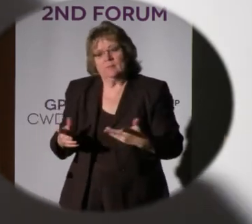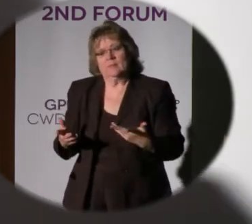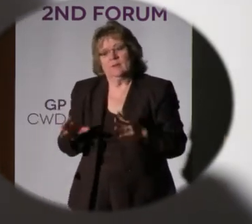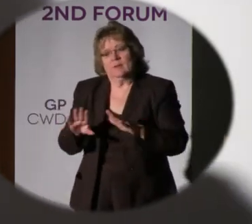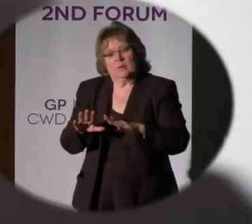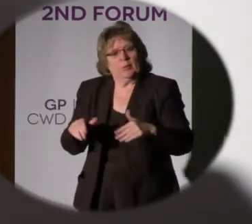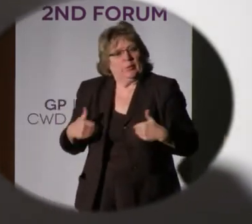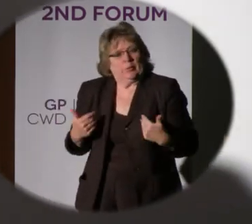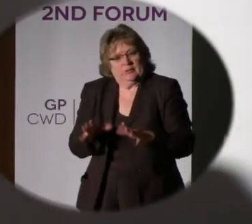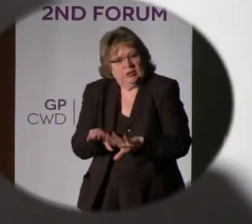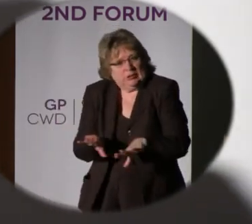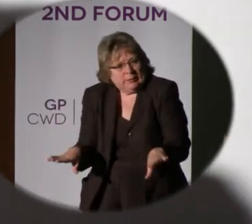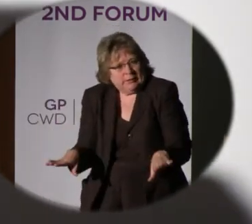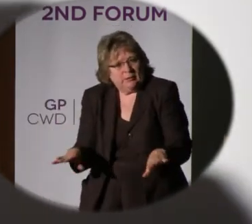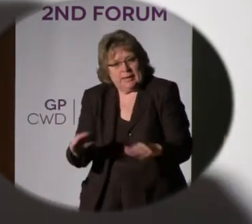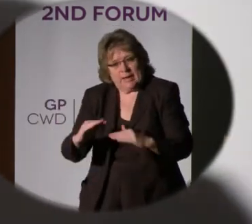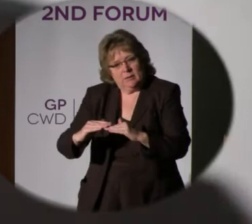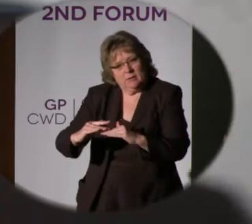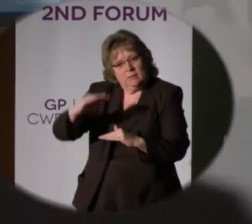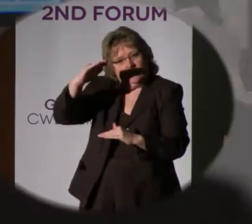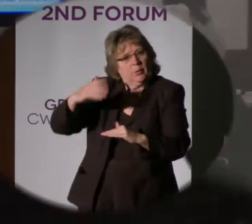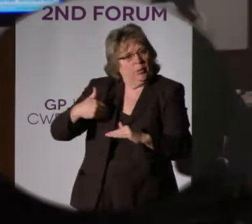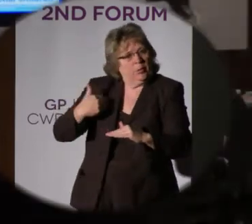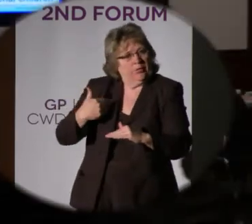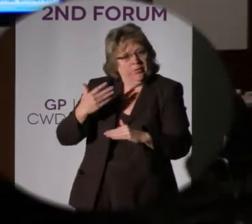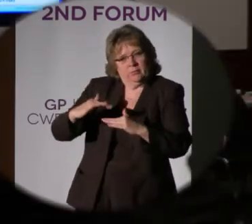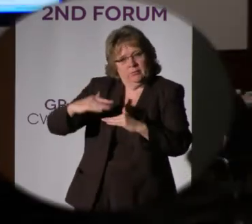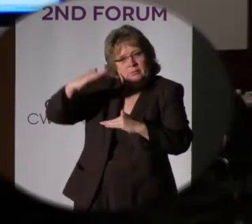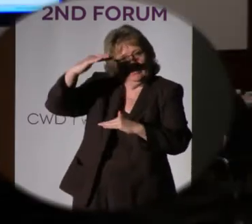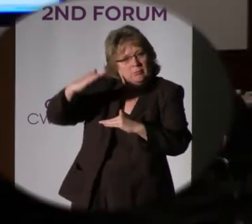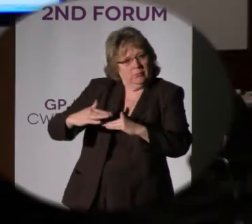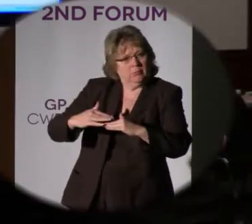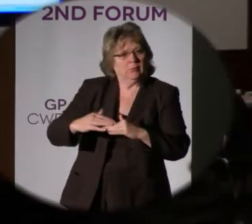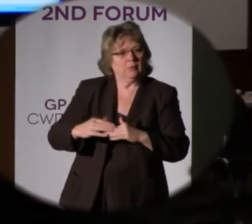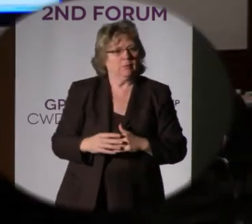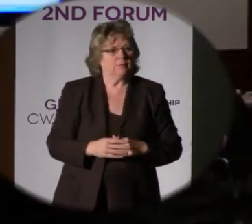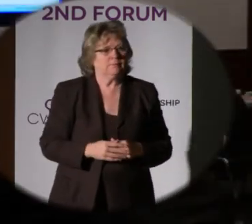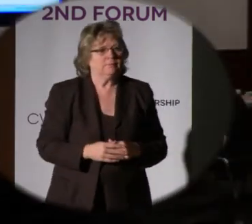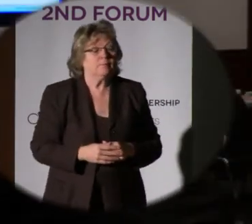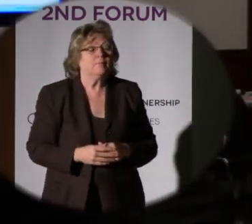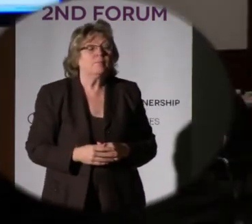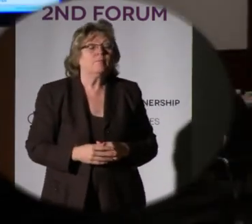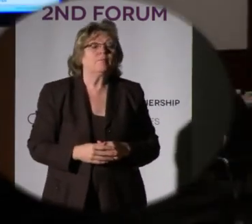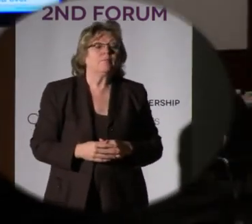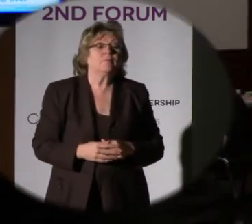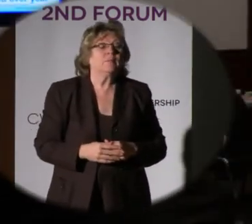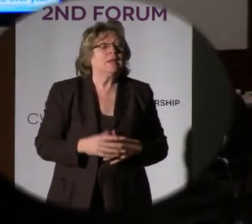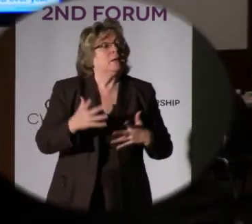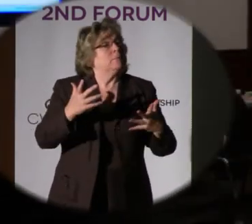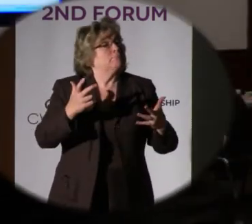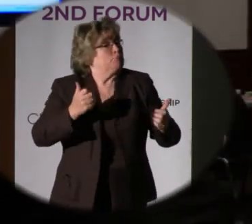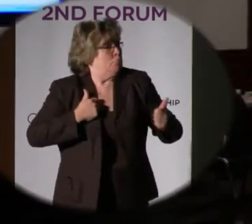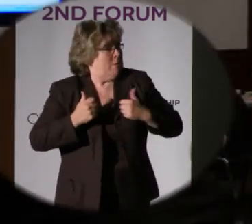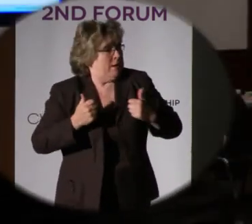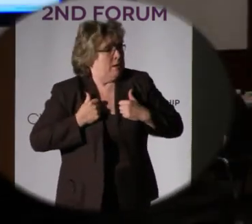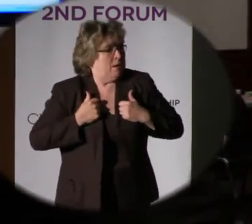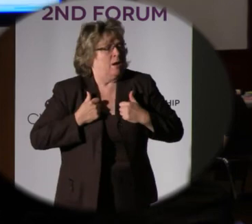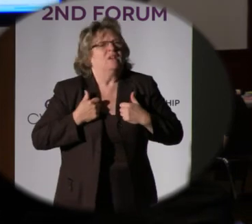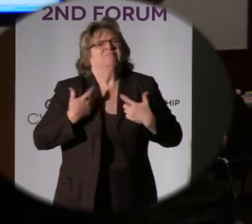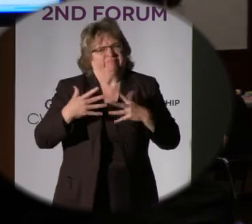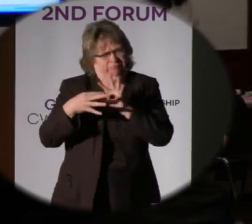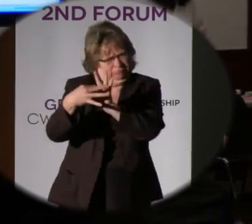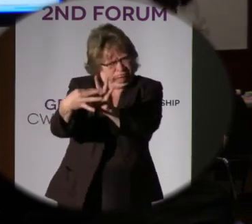the National Children's Summit. So every year in Rwanda, UNICEF supports the government